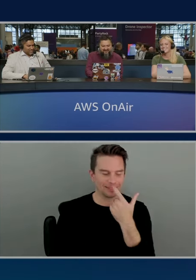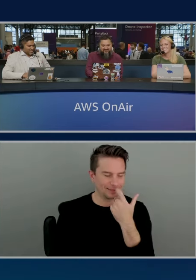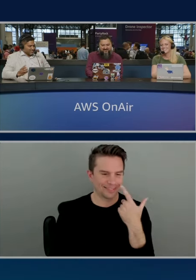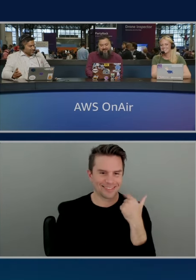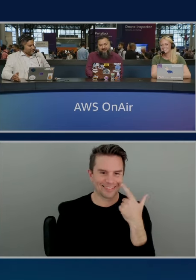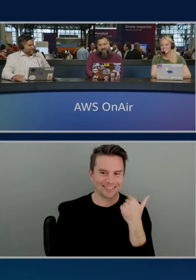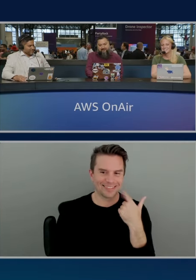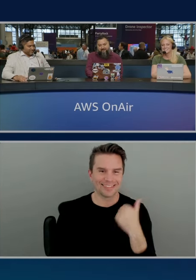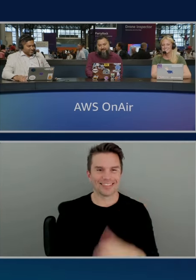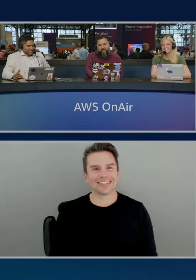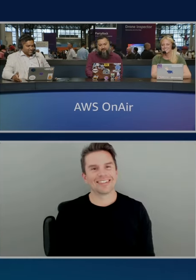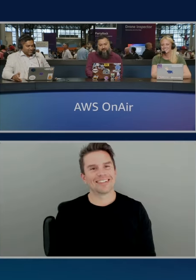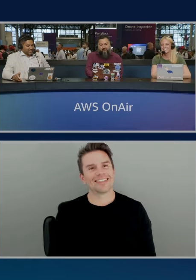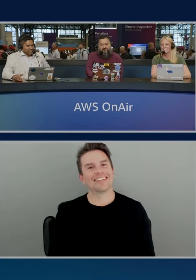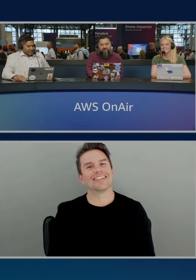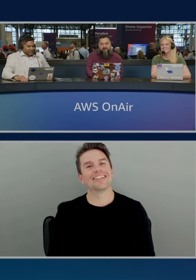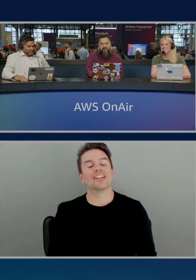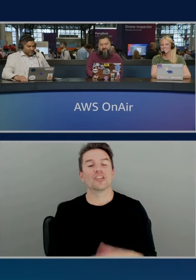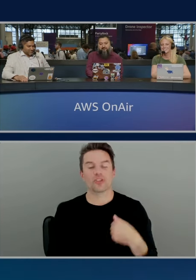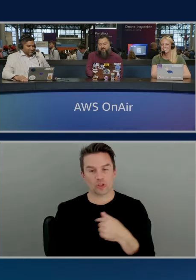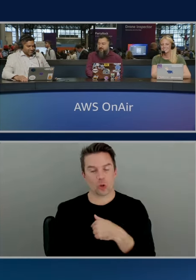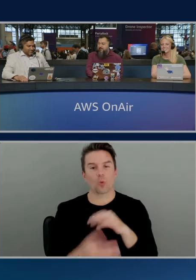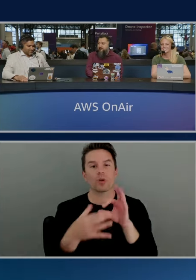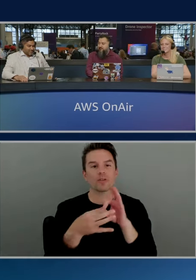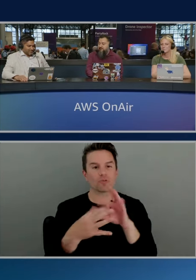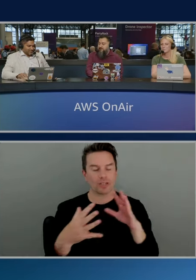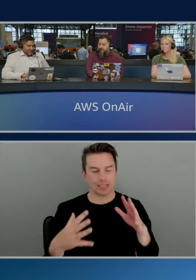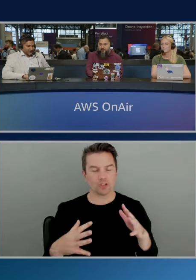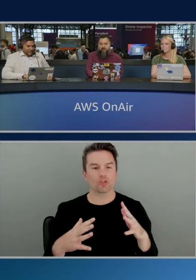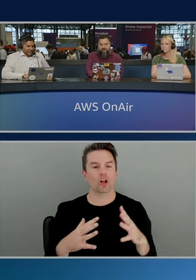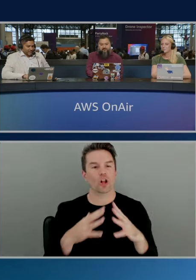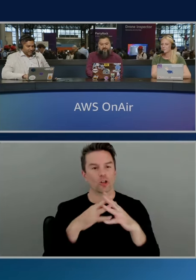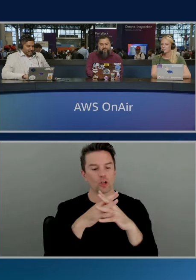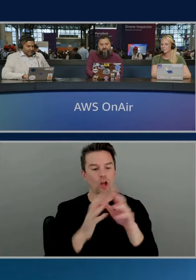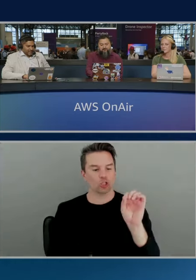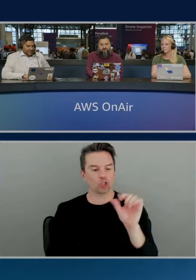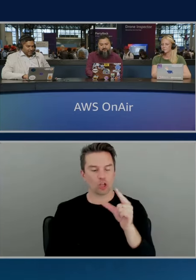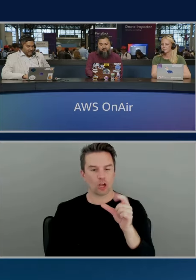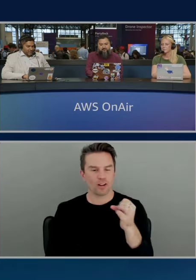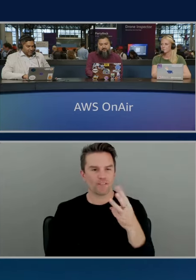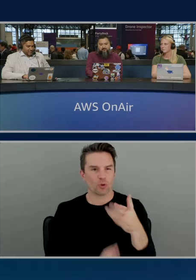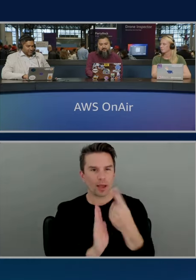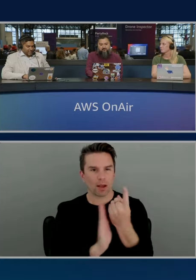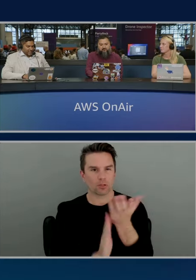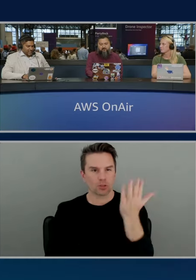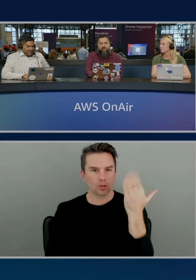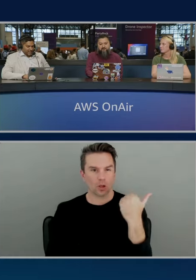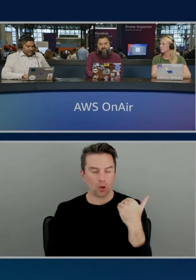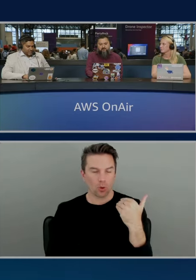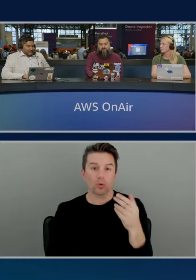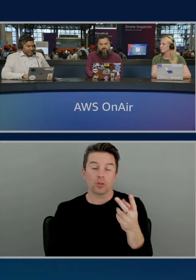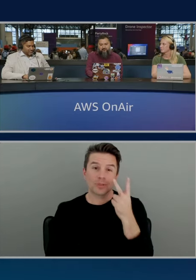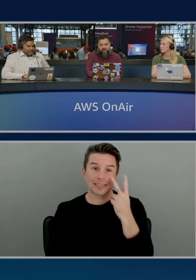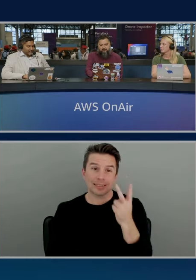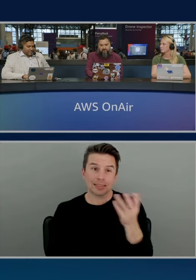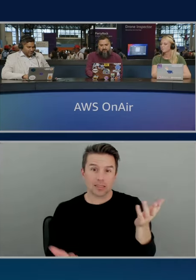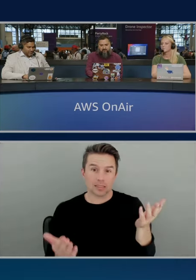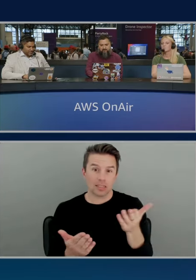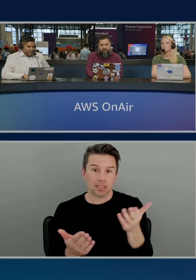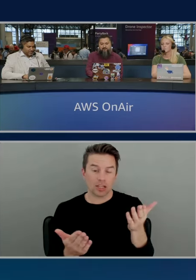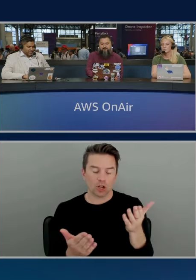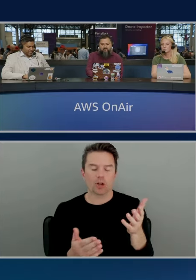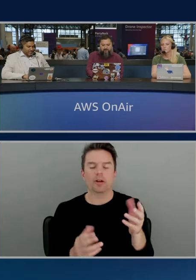there's we released a launch blog just recently today, a few hours ago, that you can quickly see there's some getting started